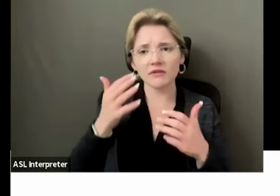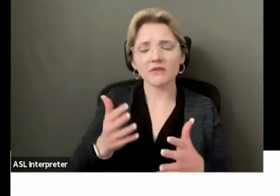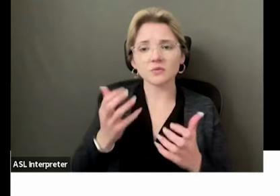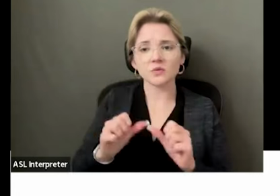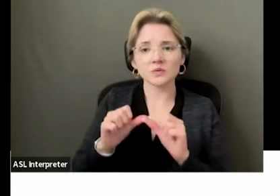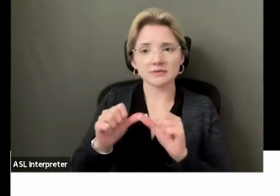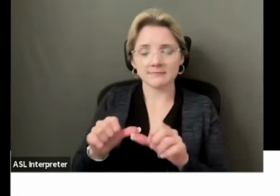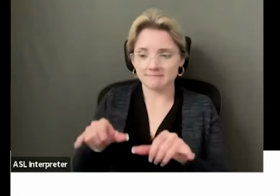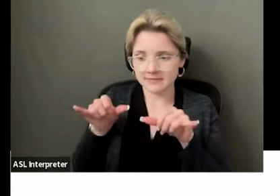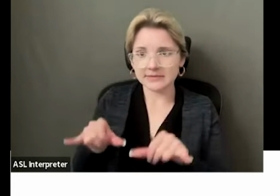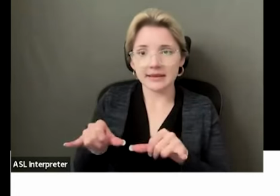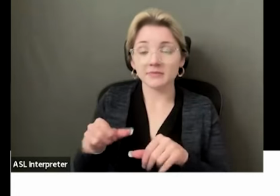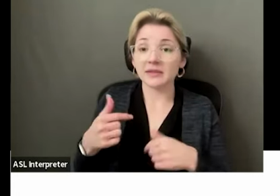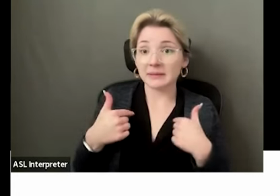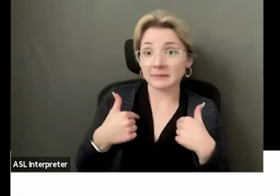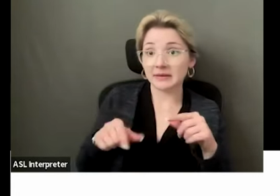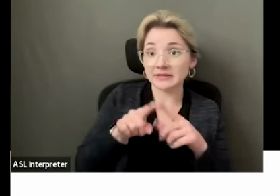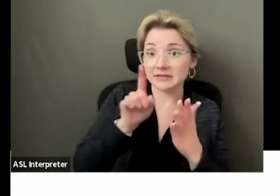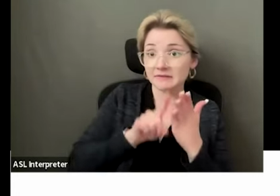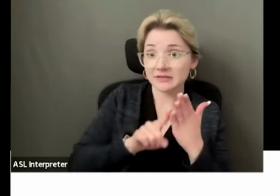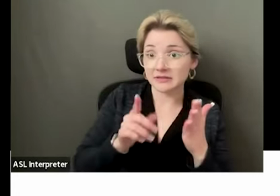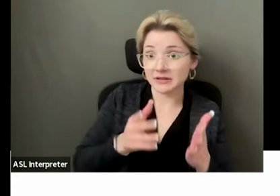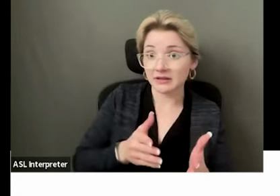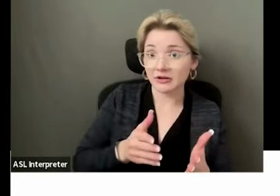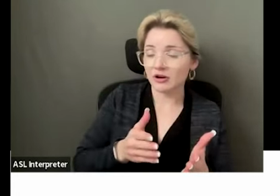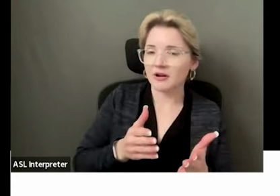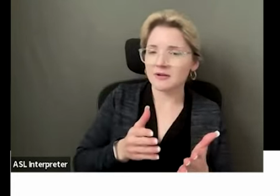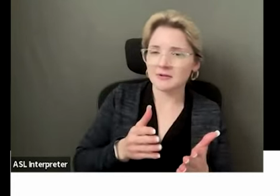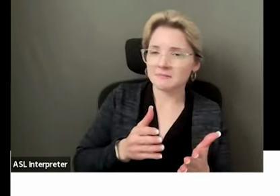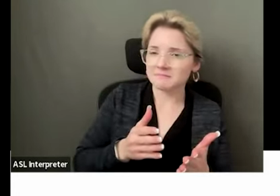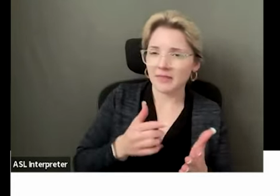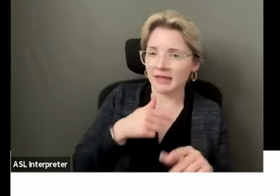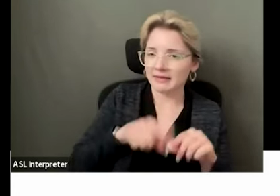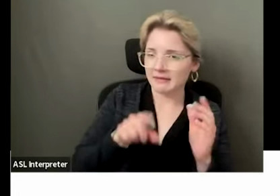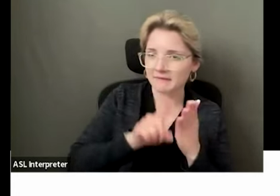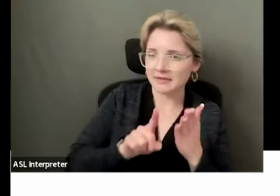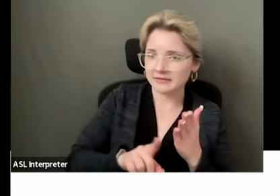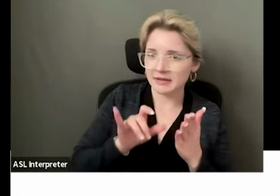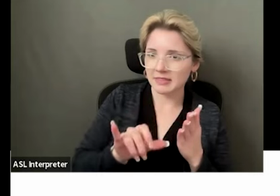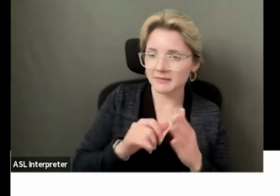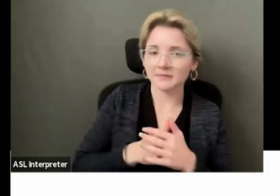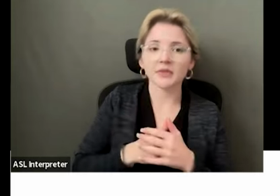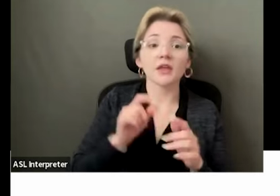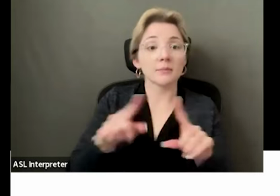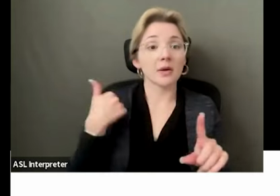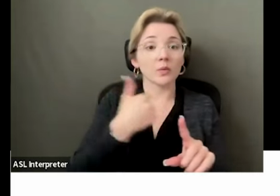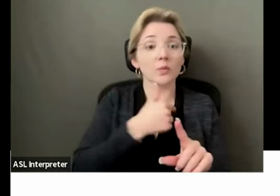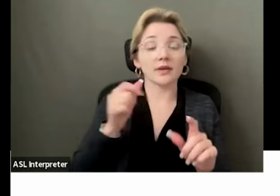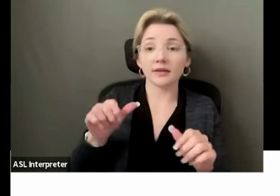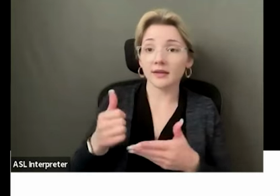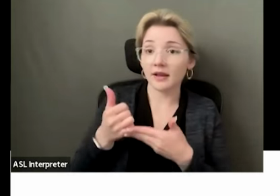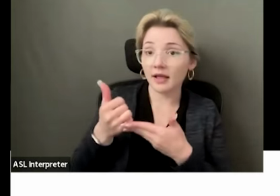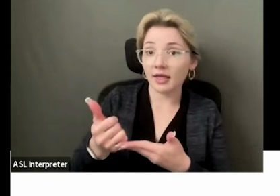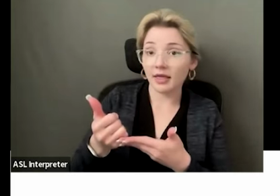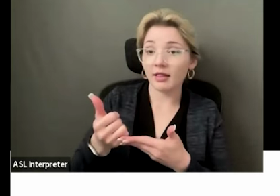us to investigate or decide that. But the housing provider can help with that as well. They can help by changing the